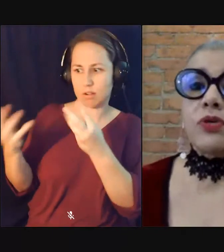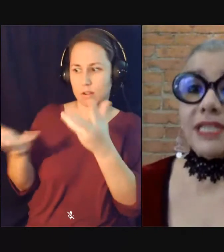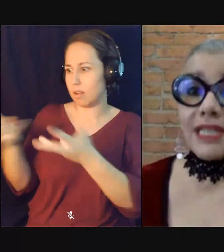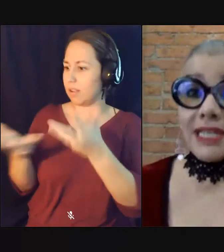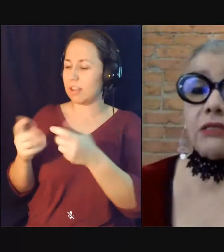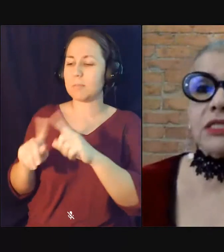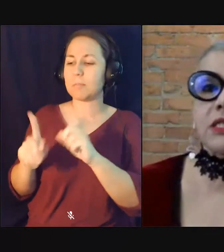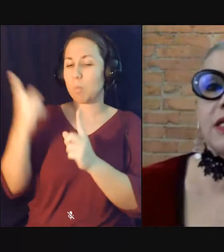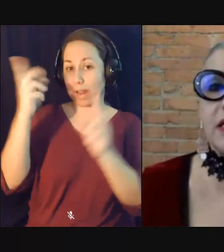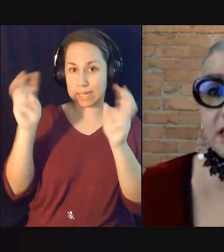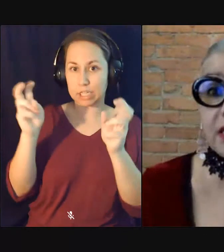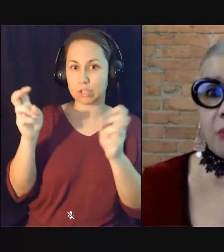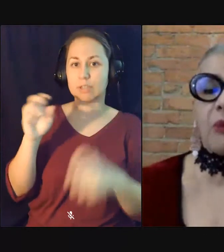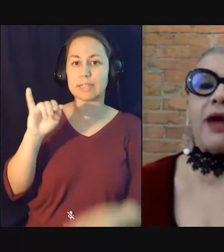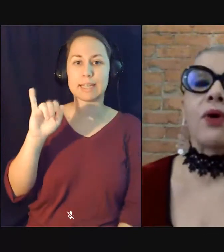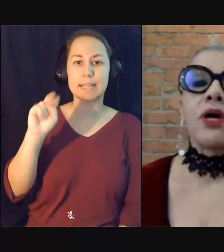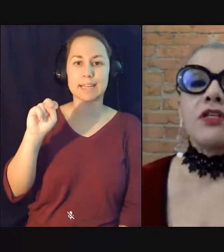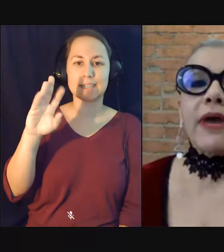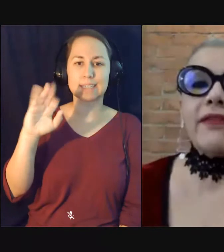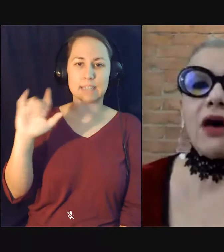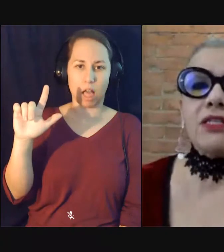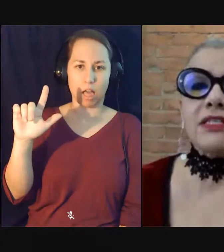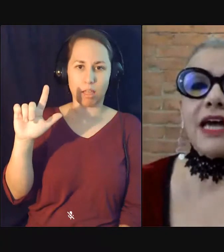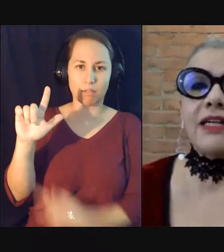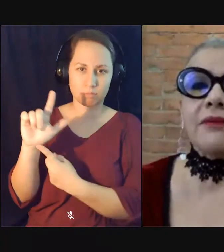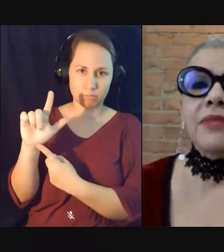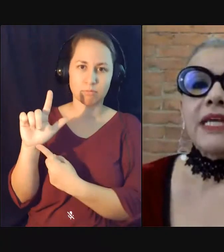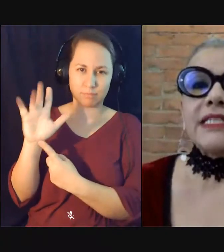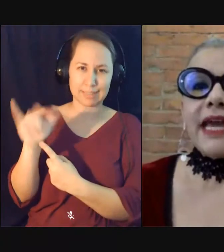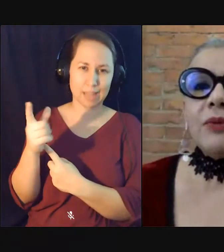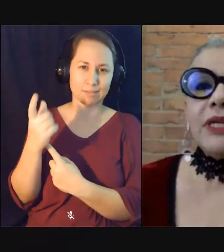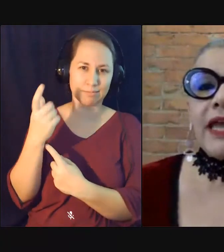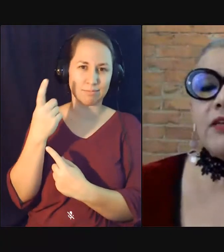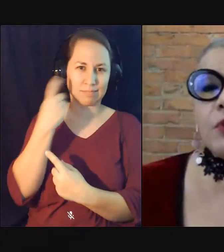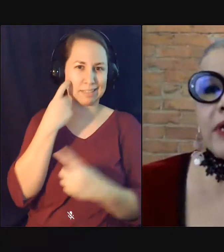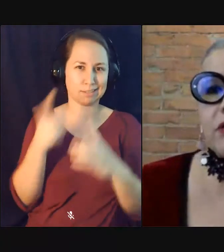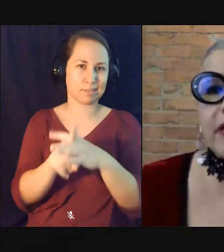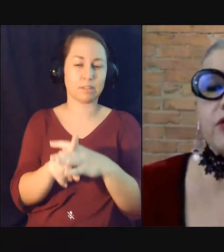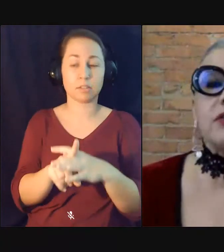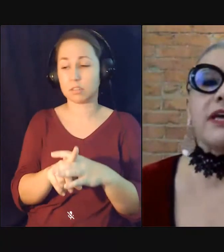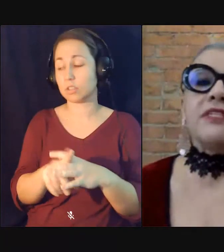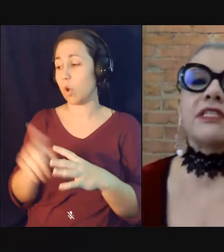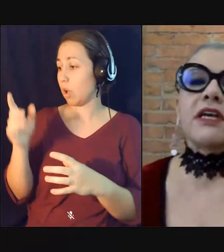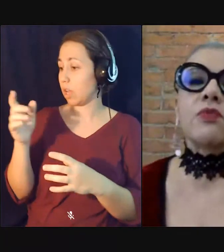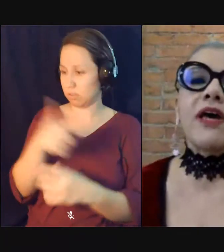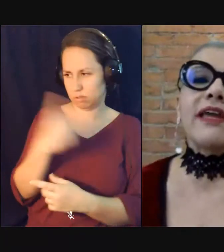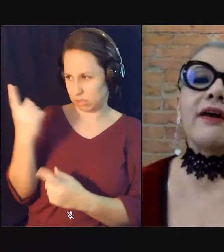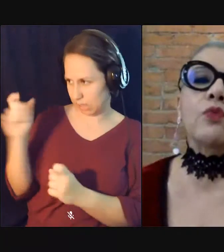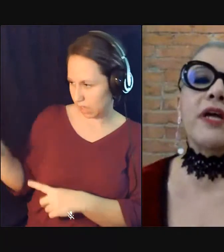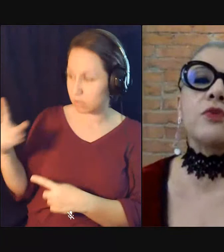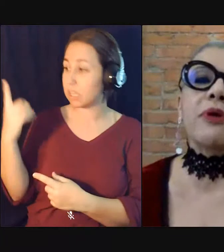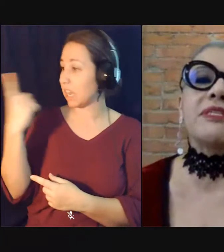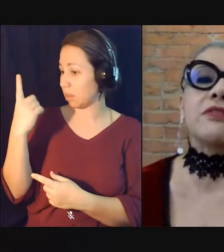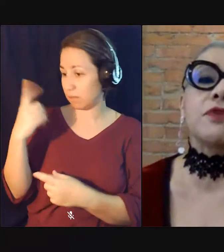of the issues was incels, and this is coming up now. So Heather asks Talia, Did anyone in any of your interactions ever discuss why they